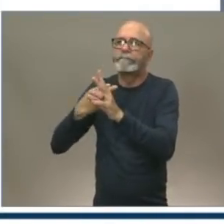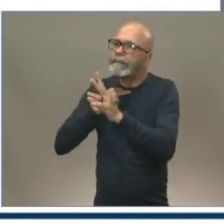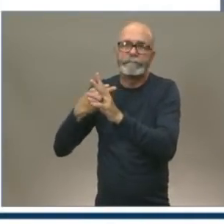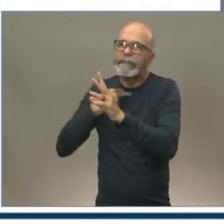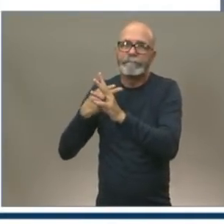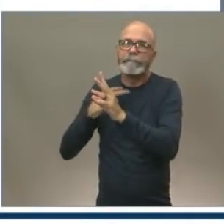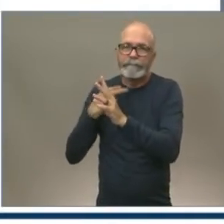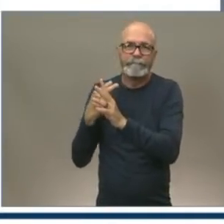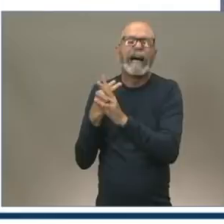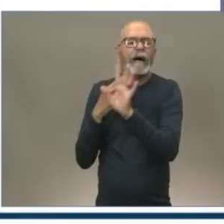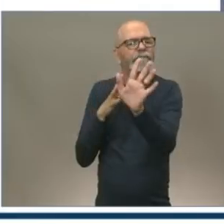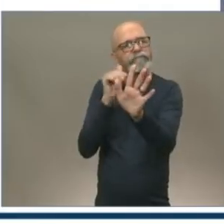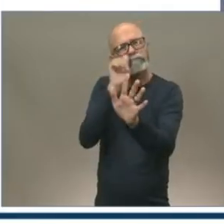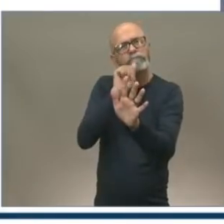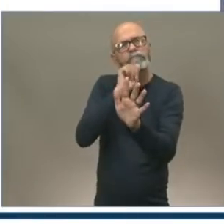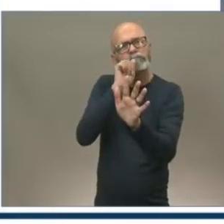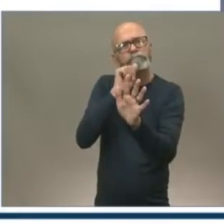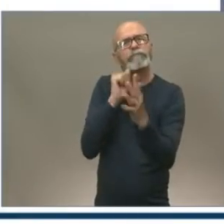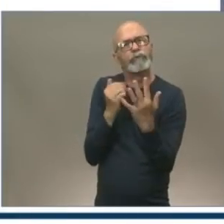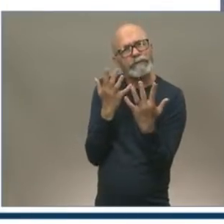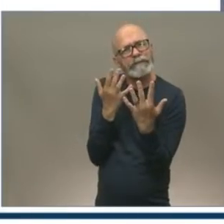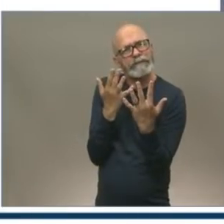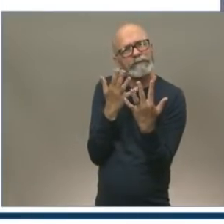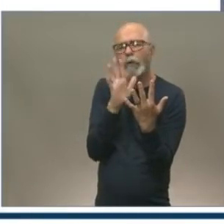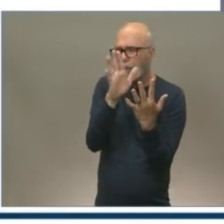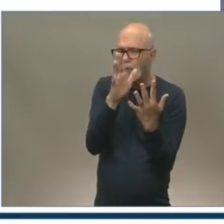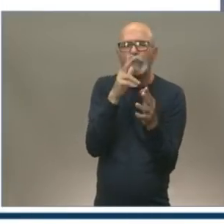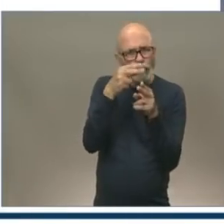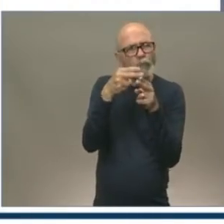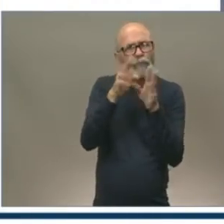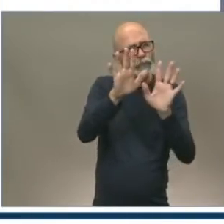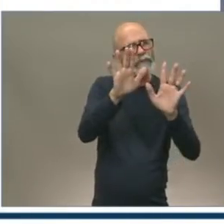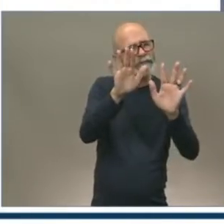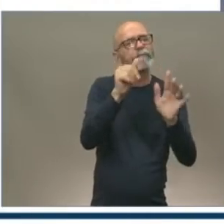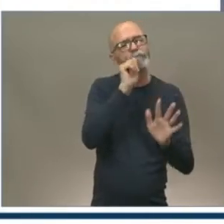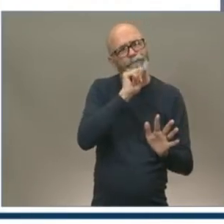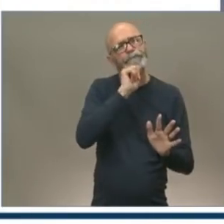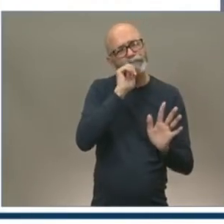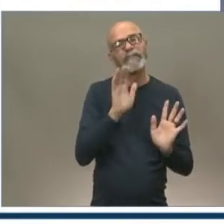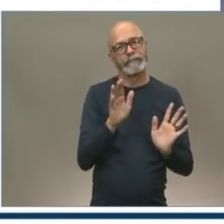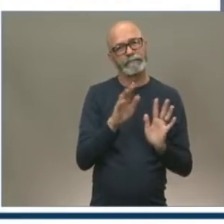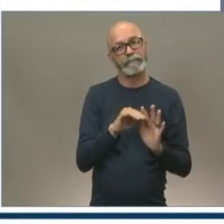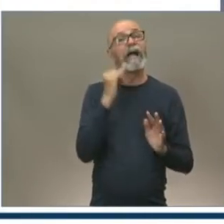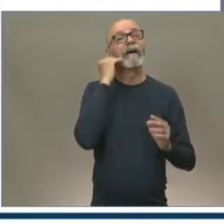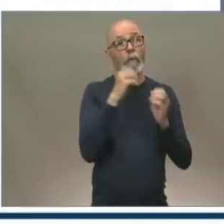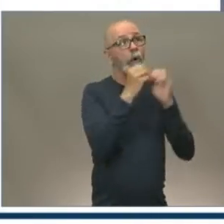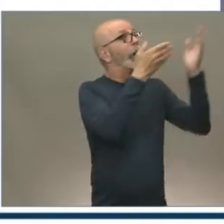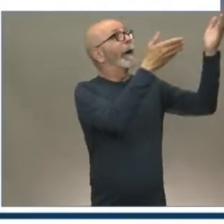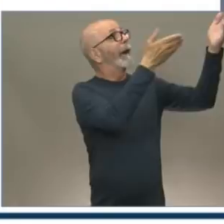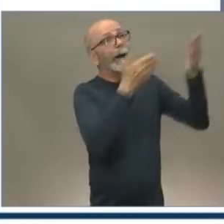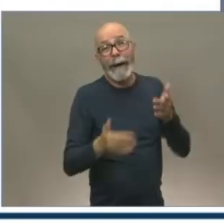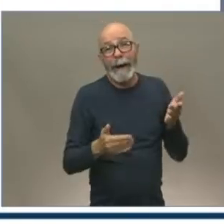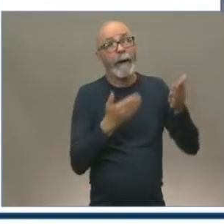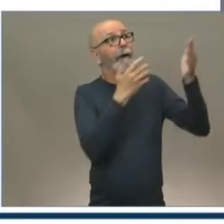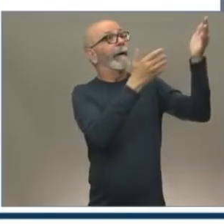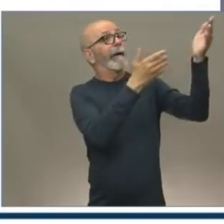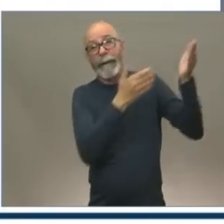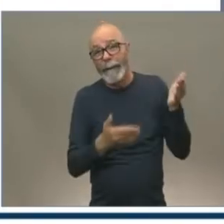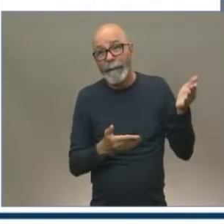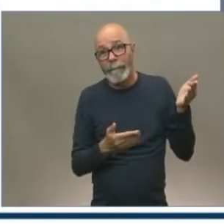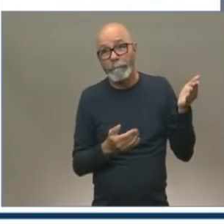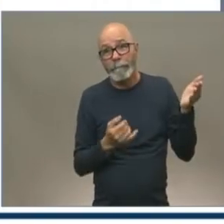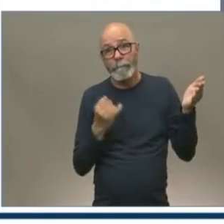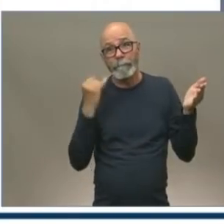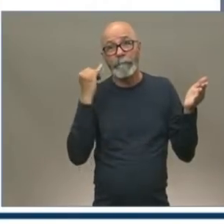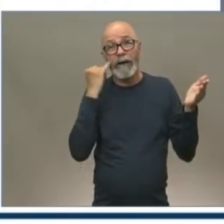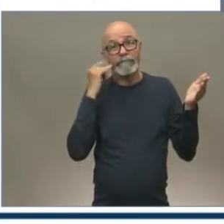appointment ready soon. At this point, the supply issues we know about are not expected to impact our commitment to ensure that all